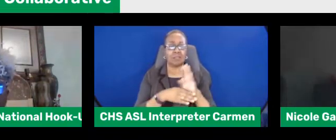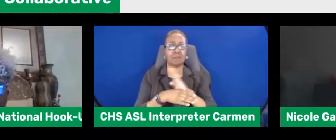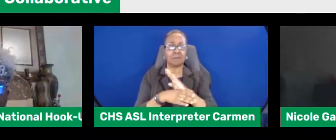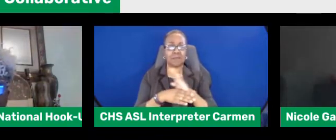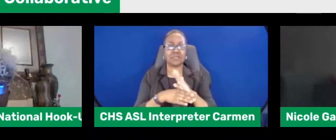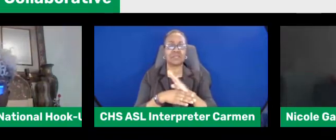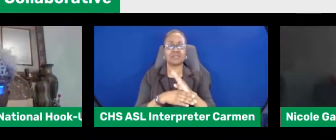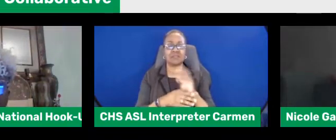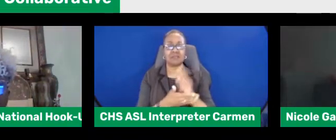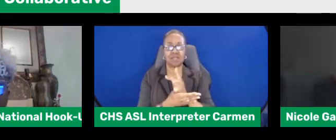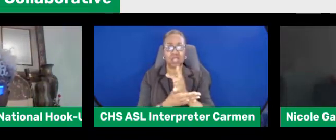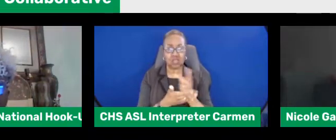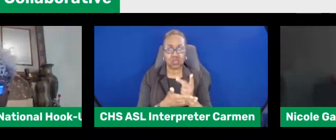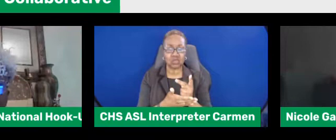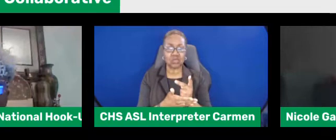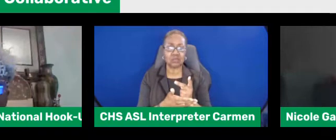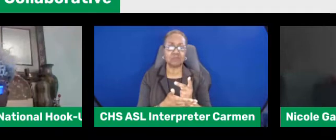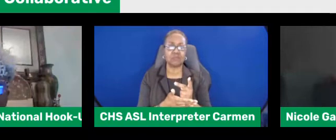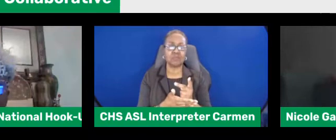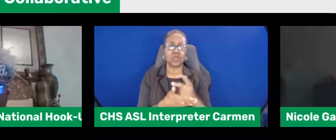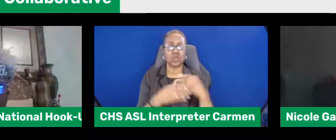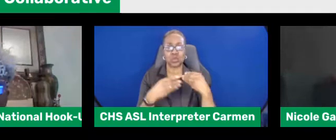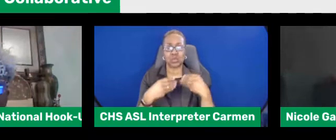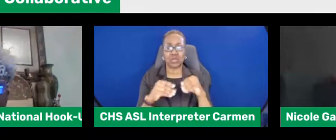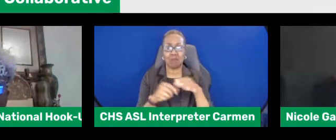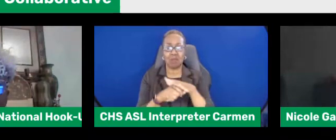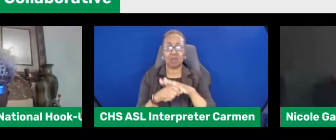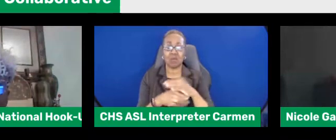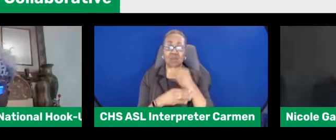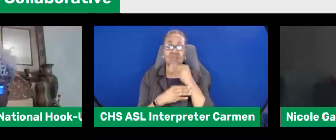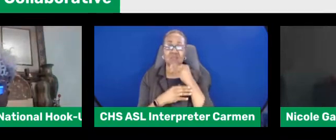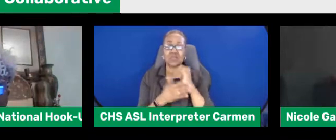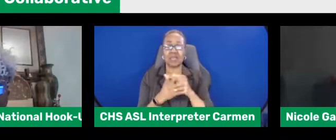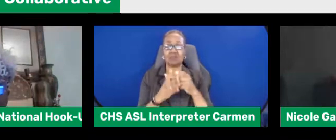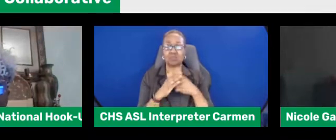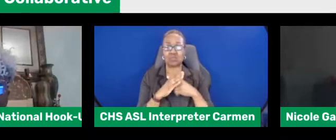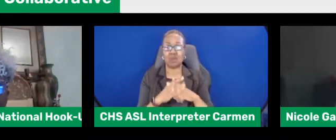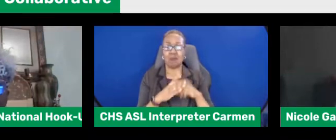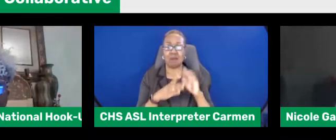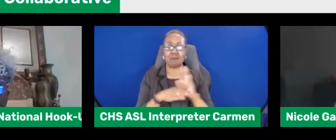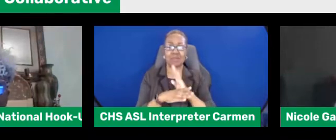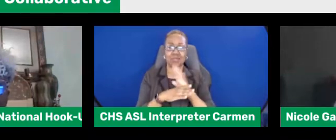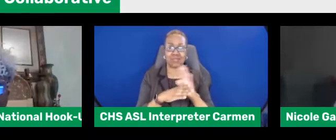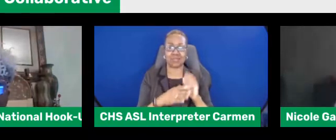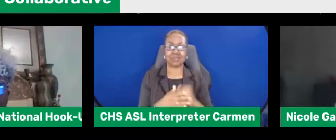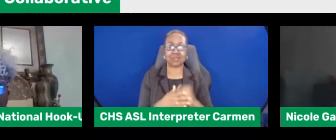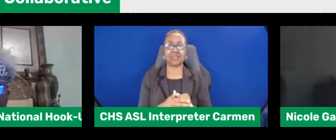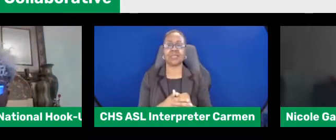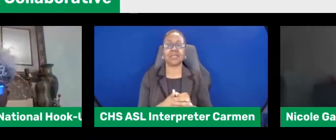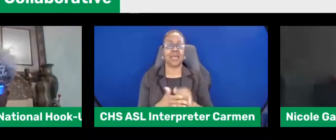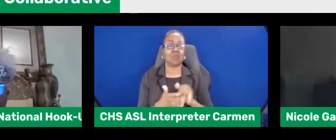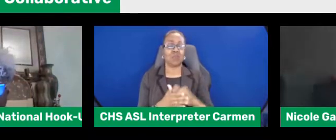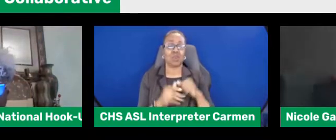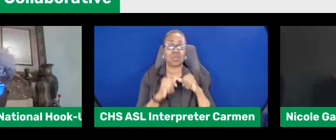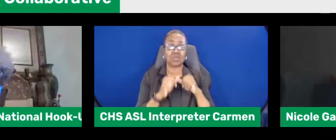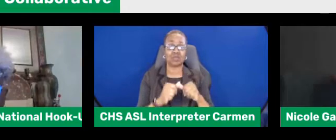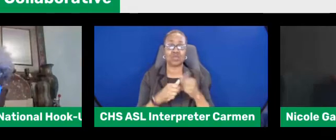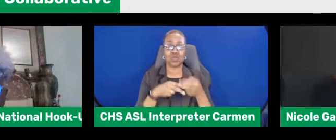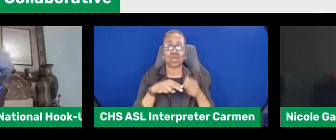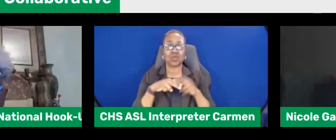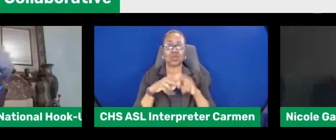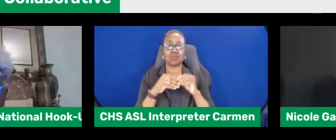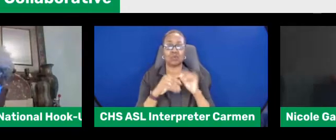kitchens to sell local foods and start a business in which we will continue to increase job